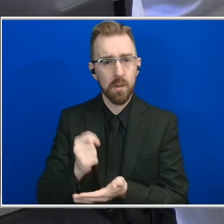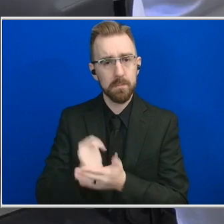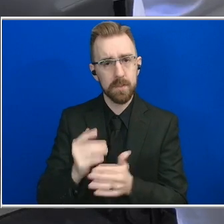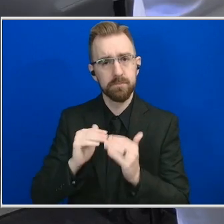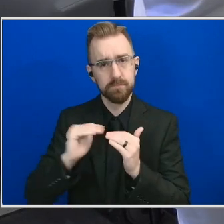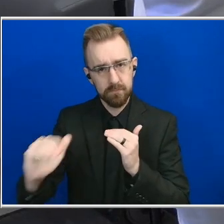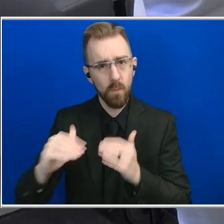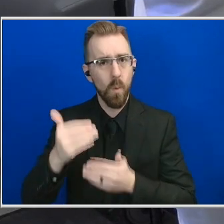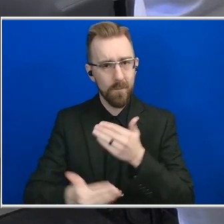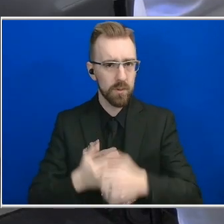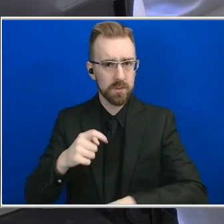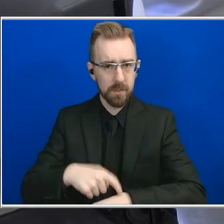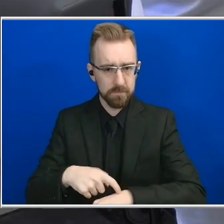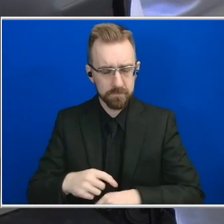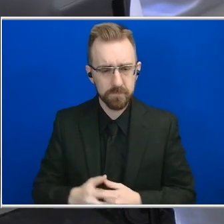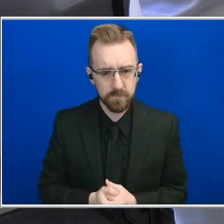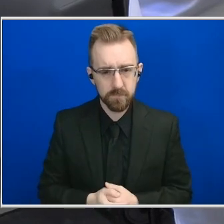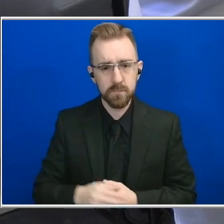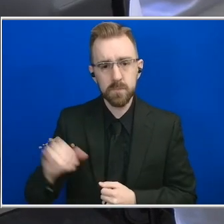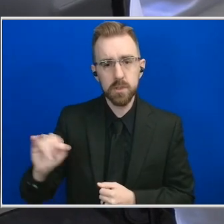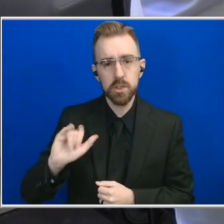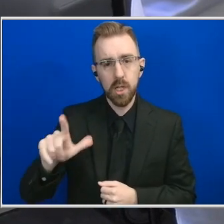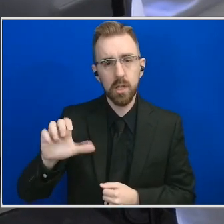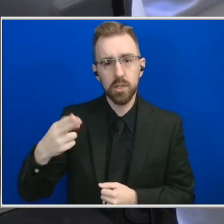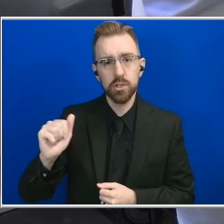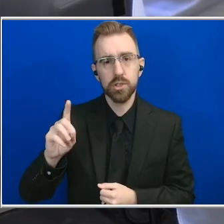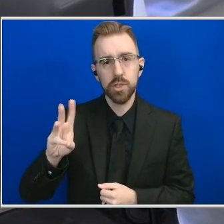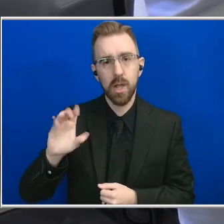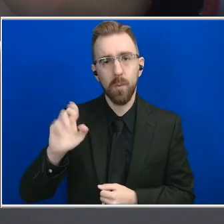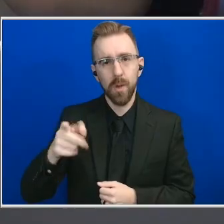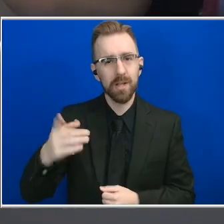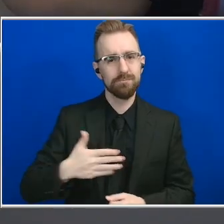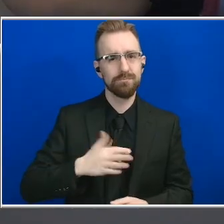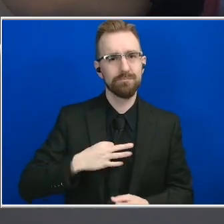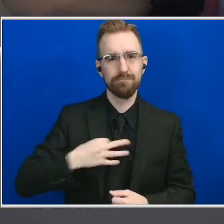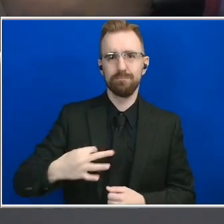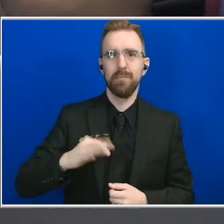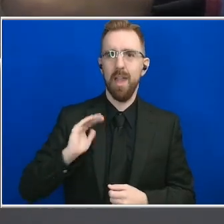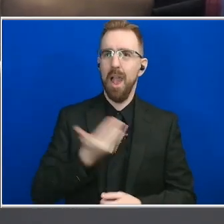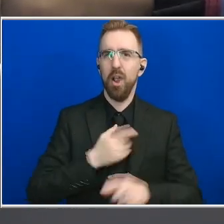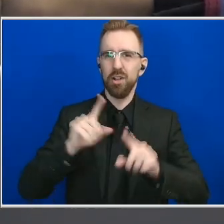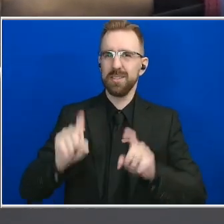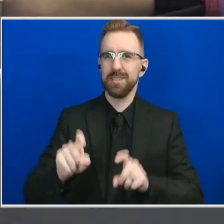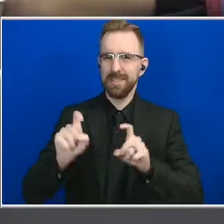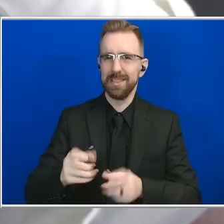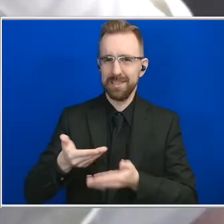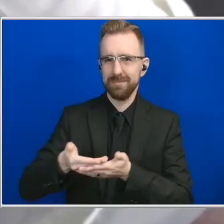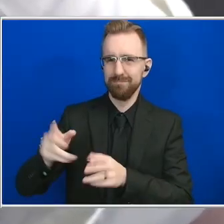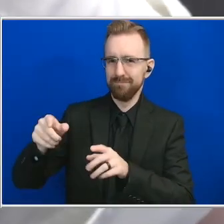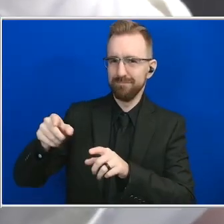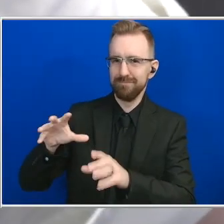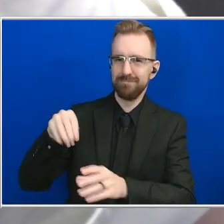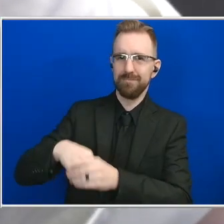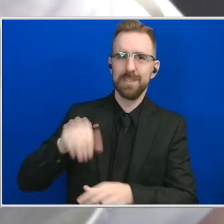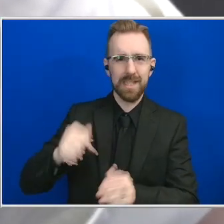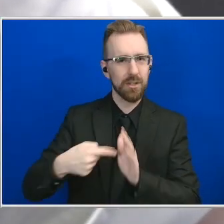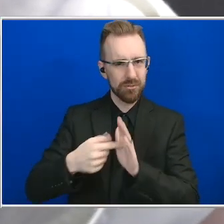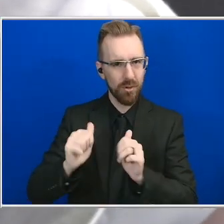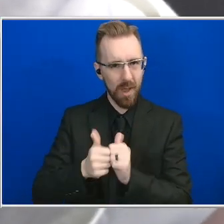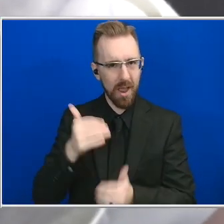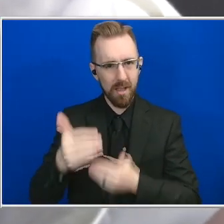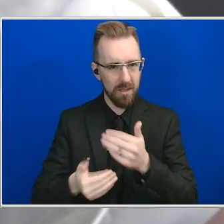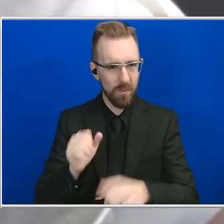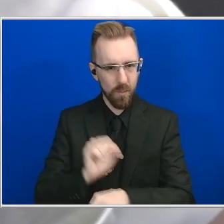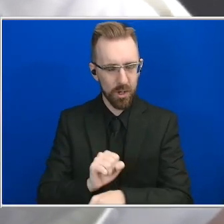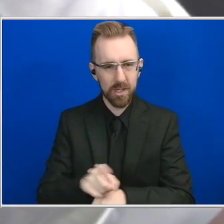time. Jill Chadwick has volunteered to be our test subject, so Dr. Moriarty can show us how it works. She does not have heart